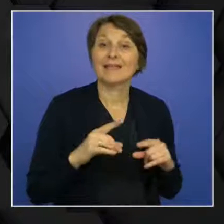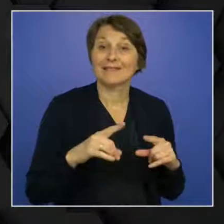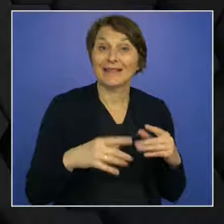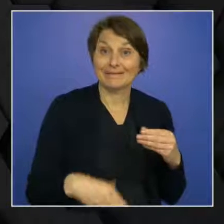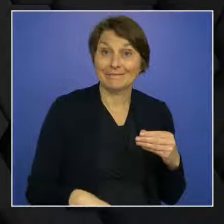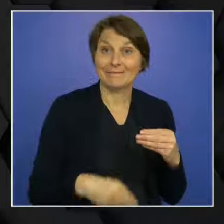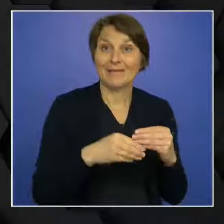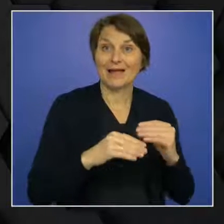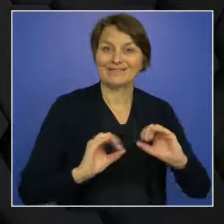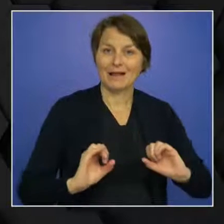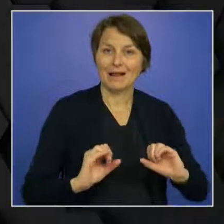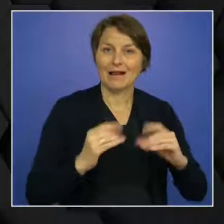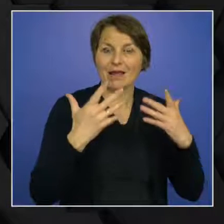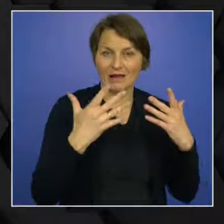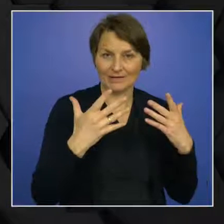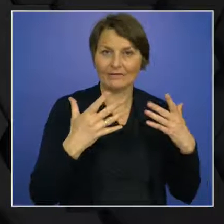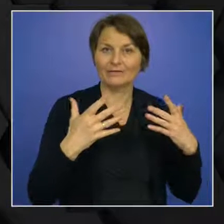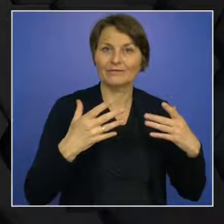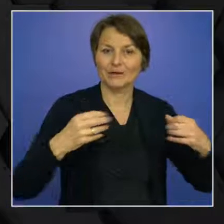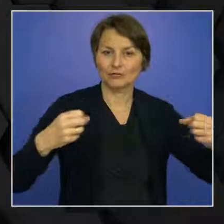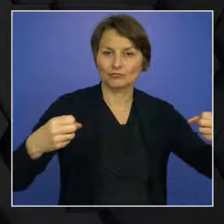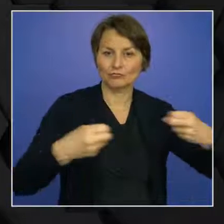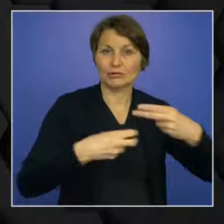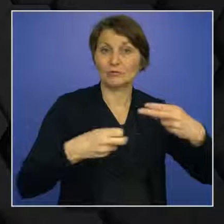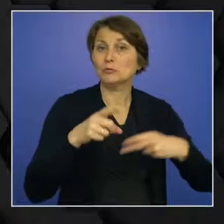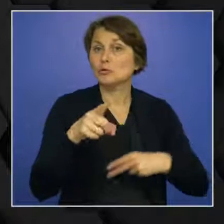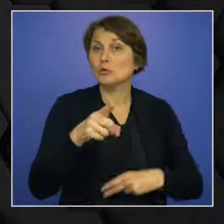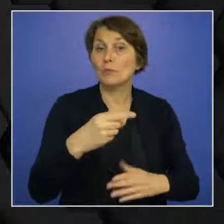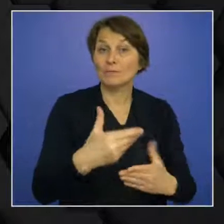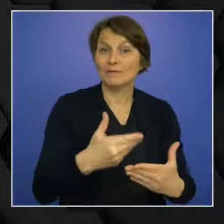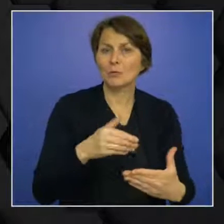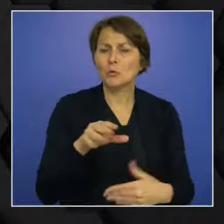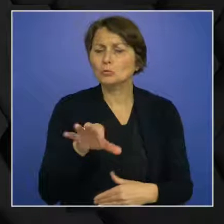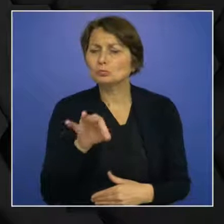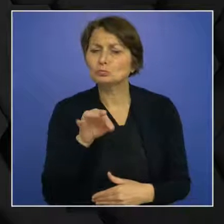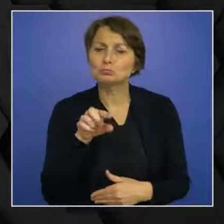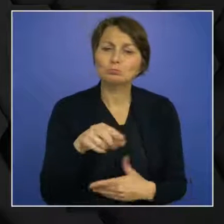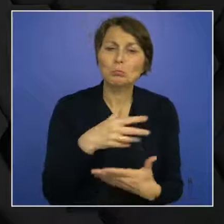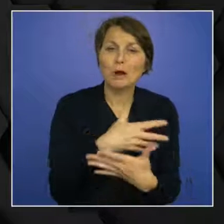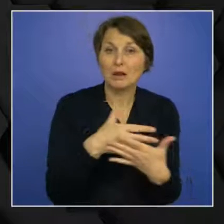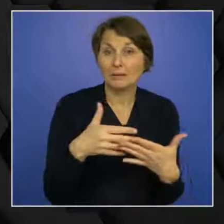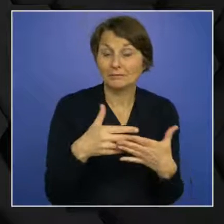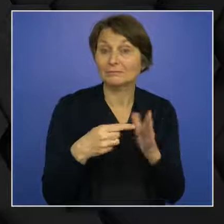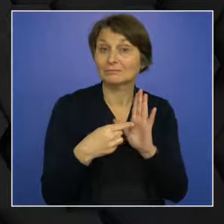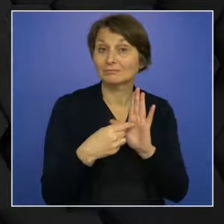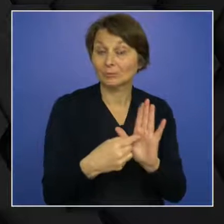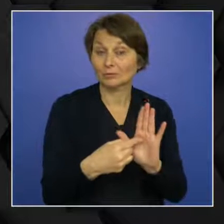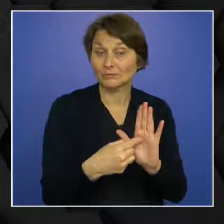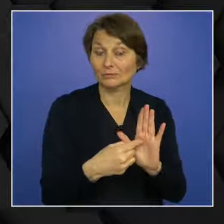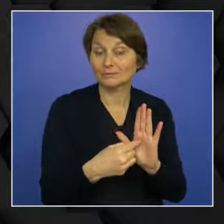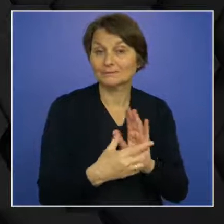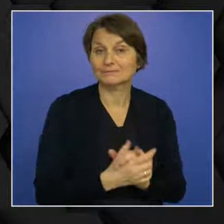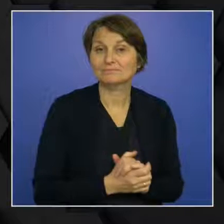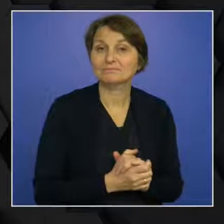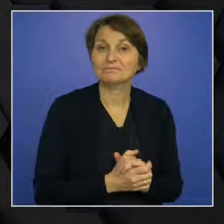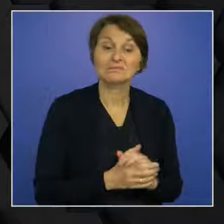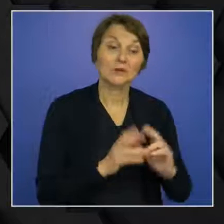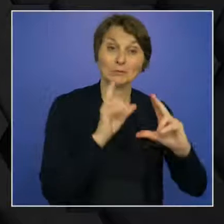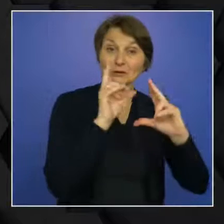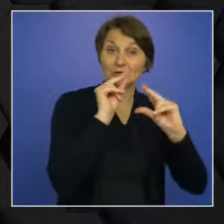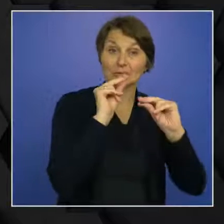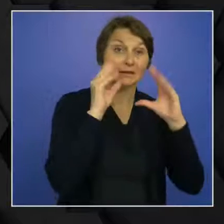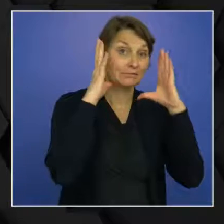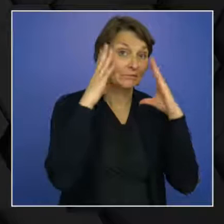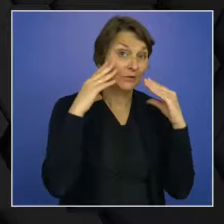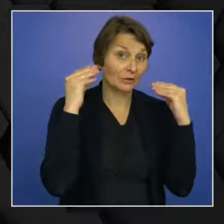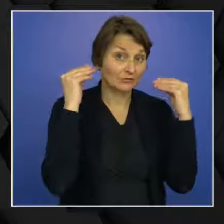you in the language of your choice. So if I am I'm speaking in Dutch,